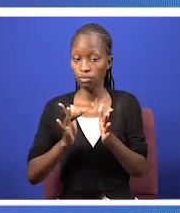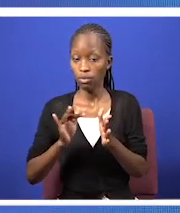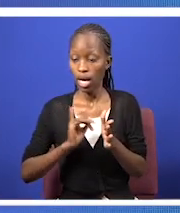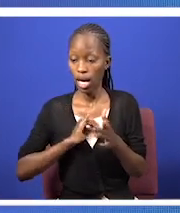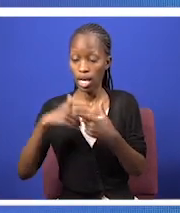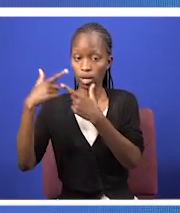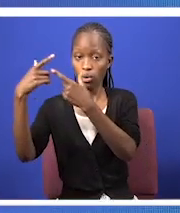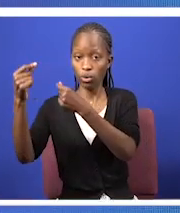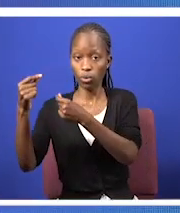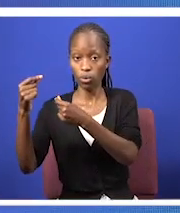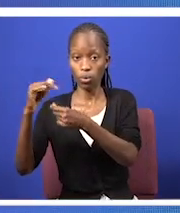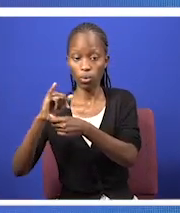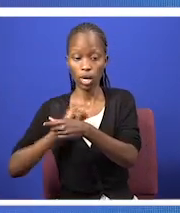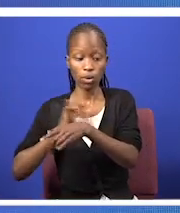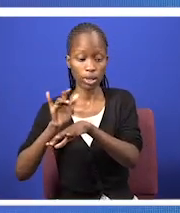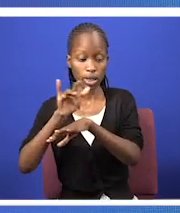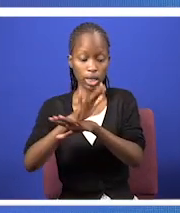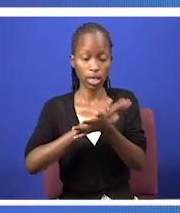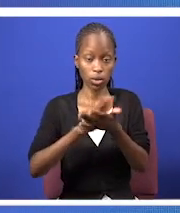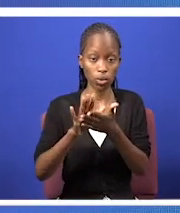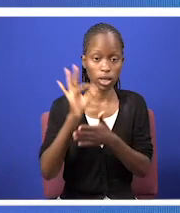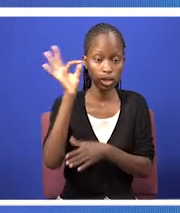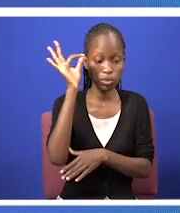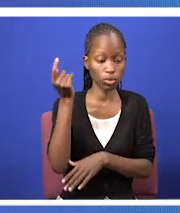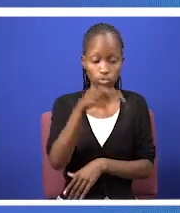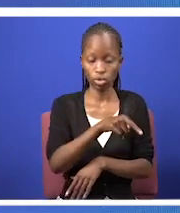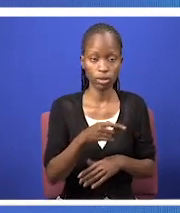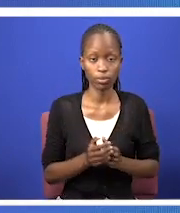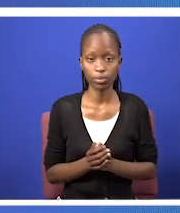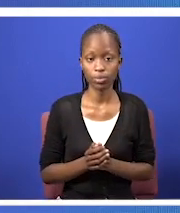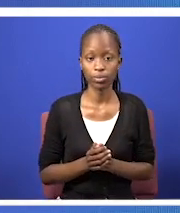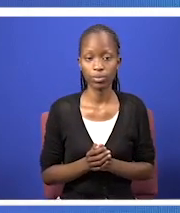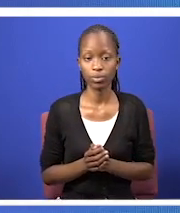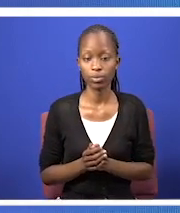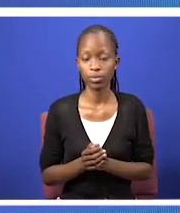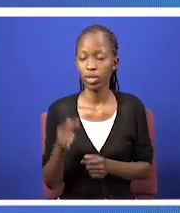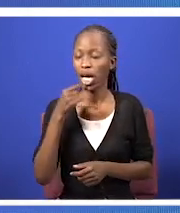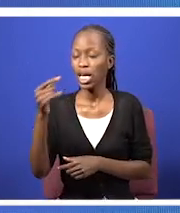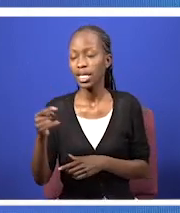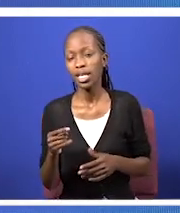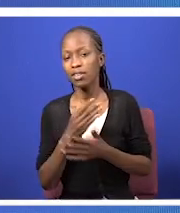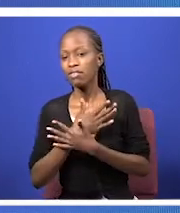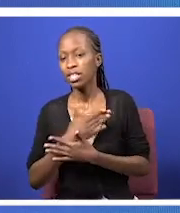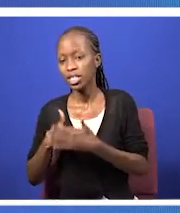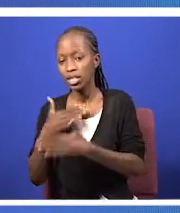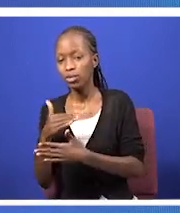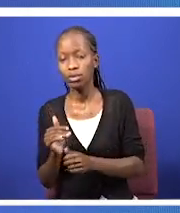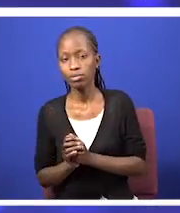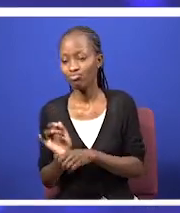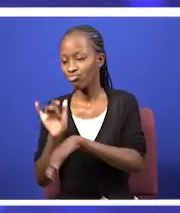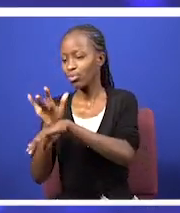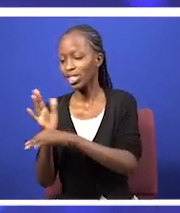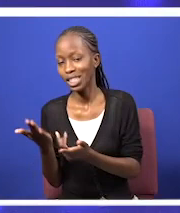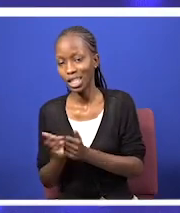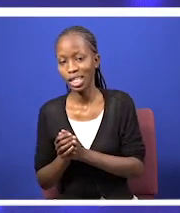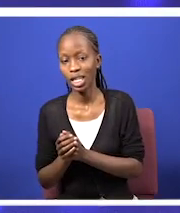go, I will send him to you. So you can send that to your friends, your neighbors. If I